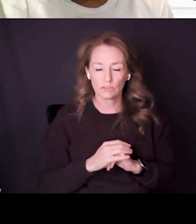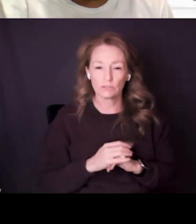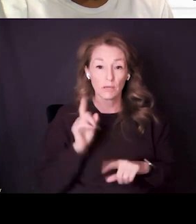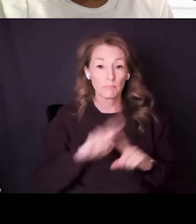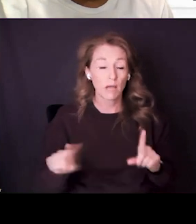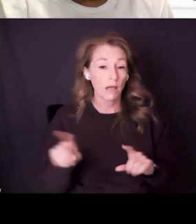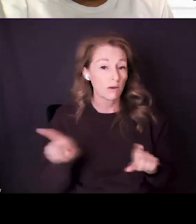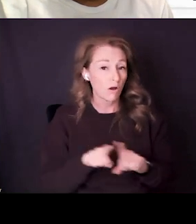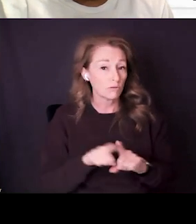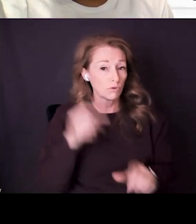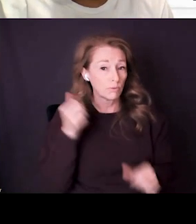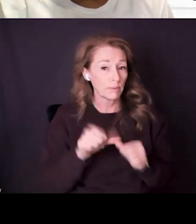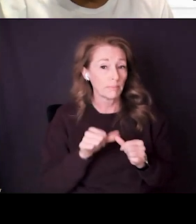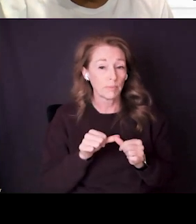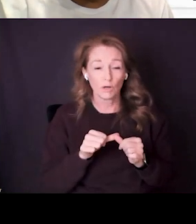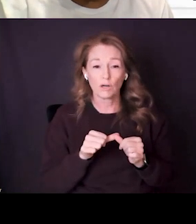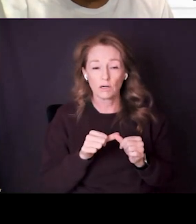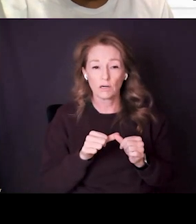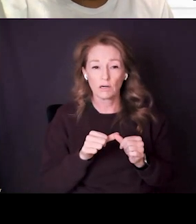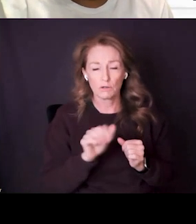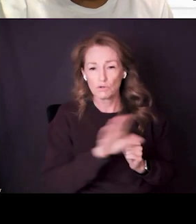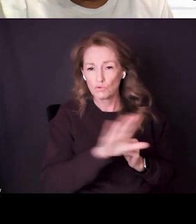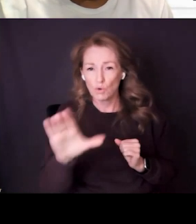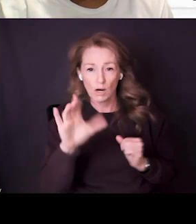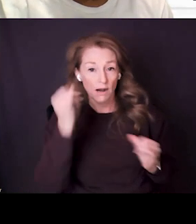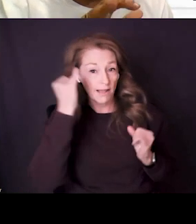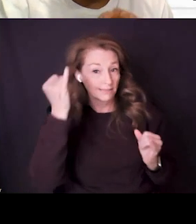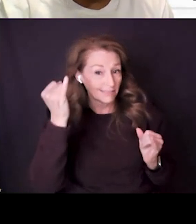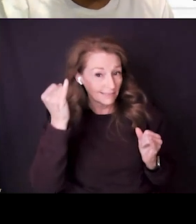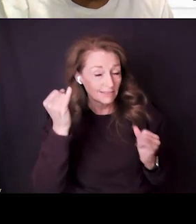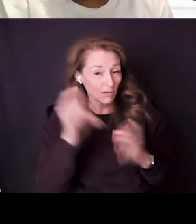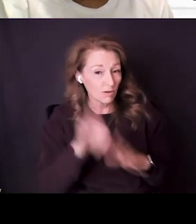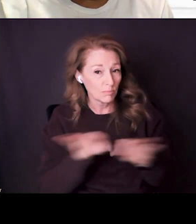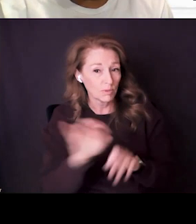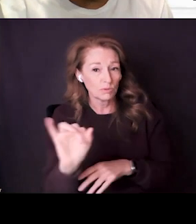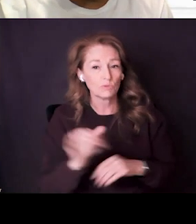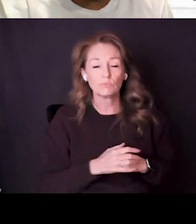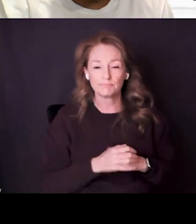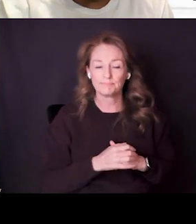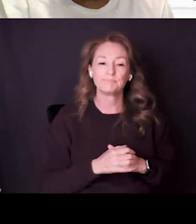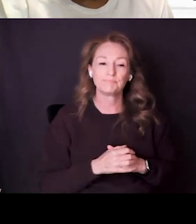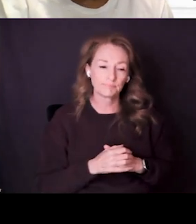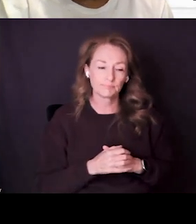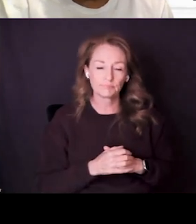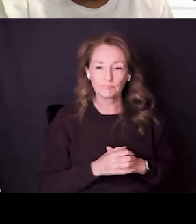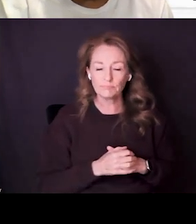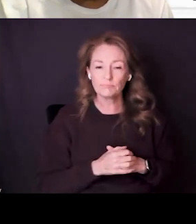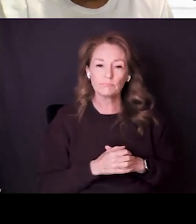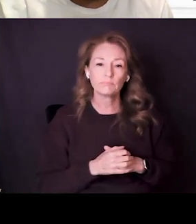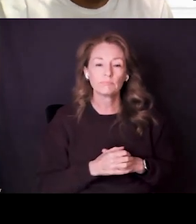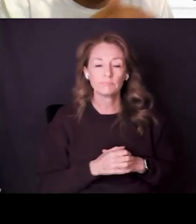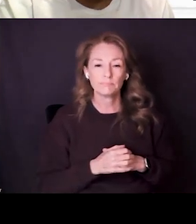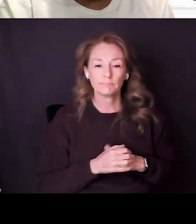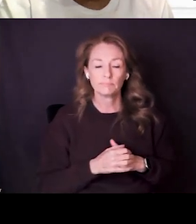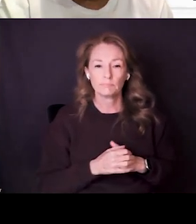you about what your ideas are as well in terms of crisis jam topics and speaking components. For